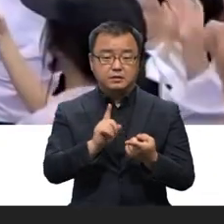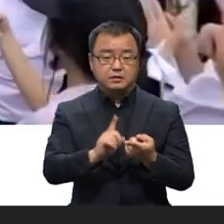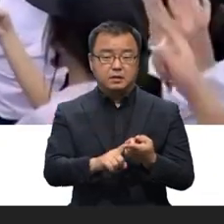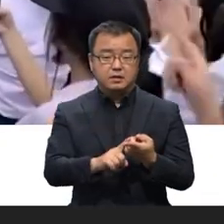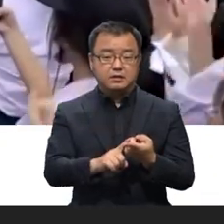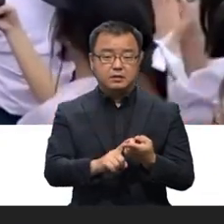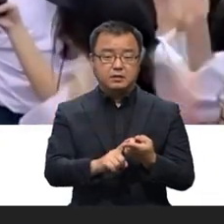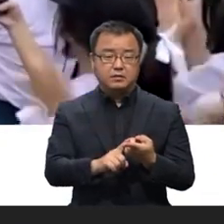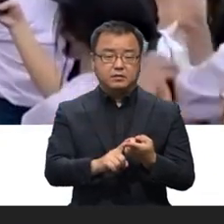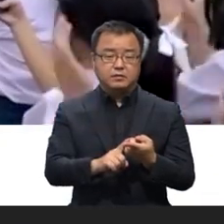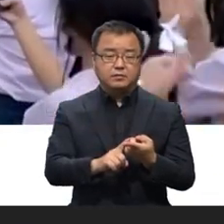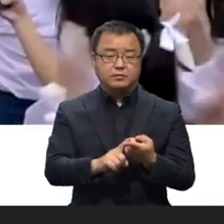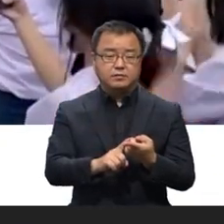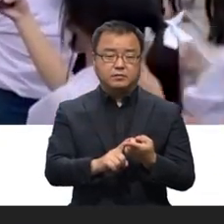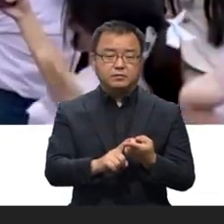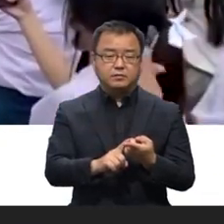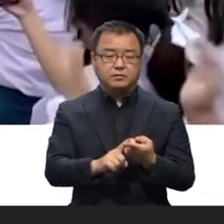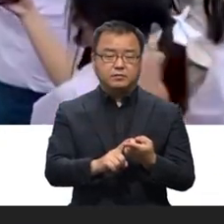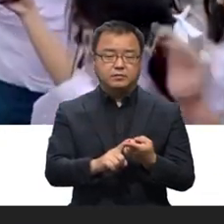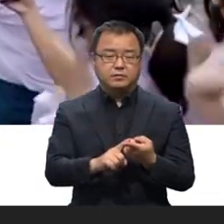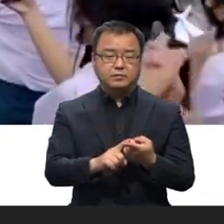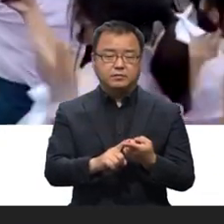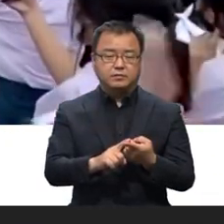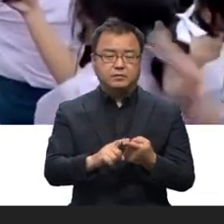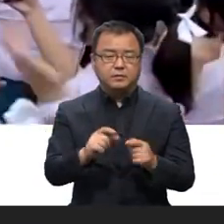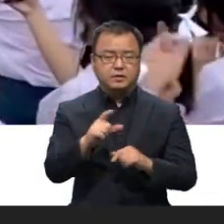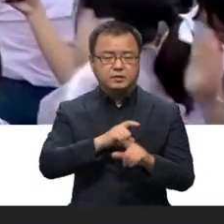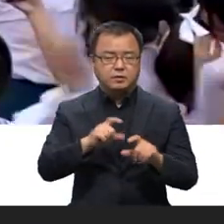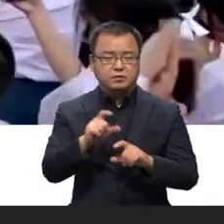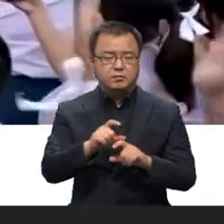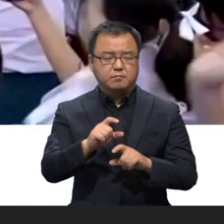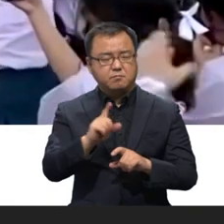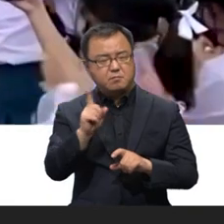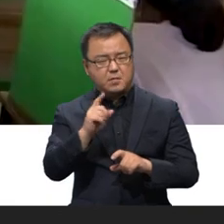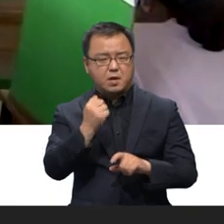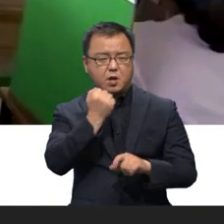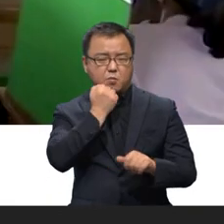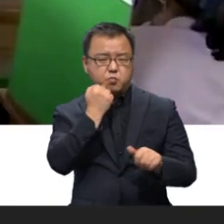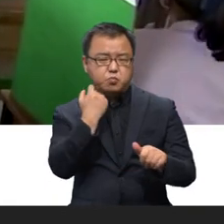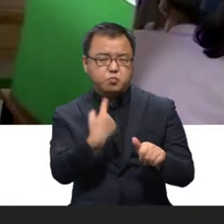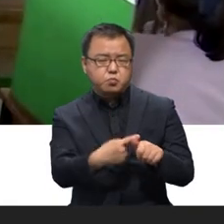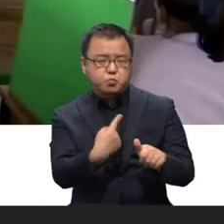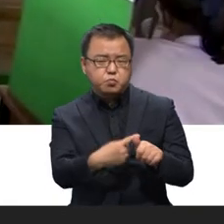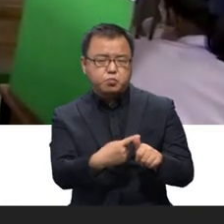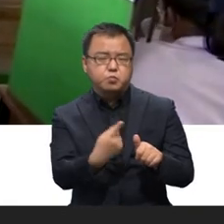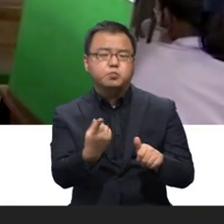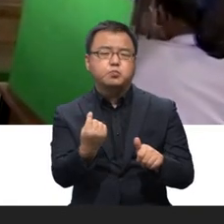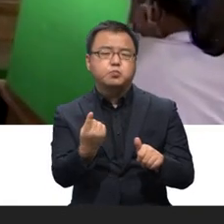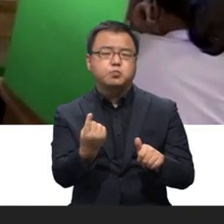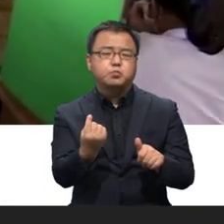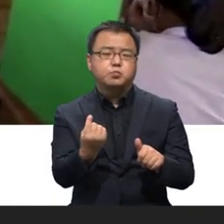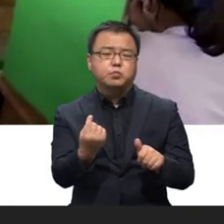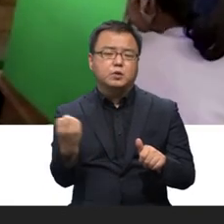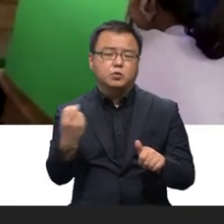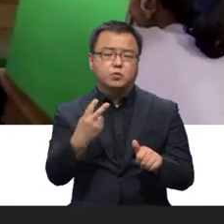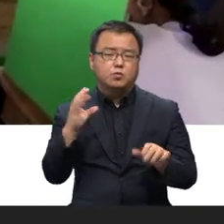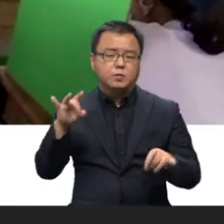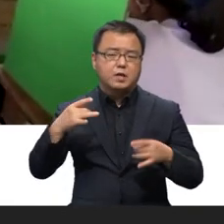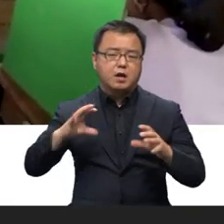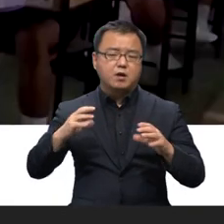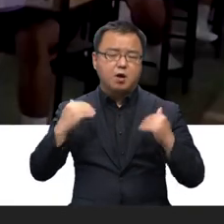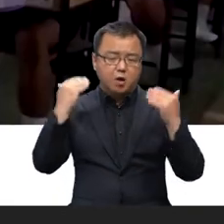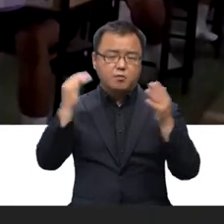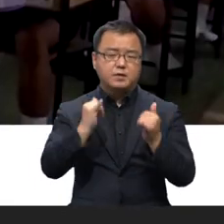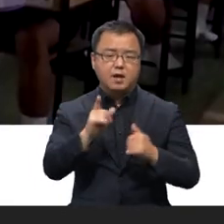grown-up think is a good education system. But actually, the good education in the eyes of the grown-up is not